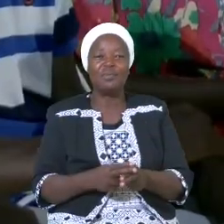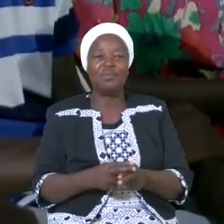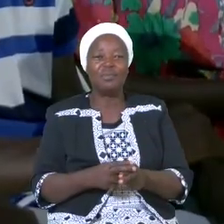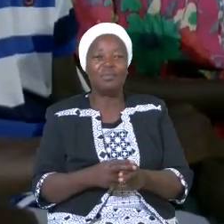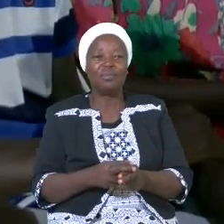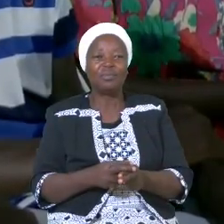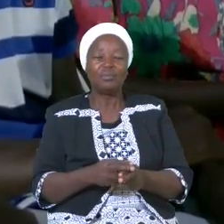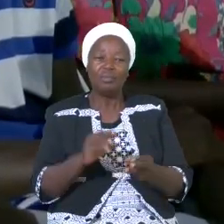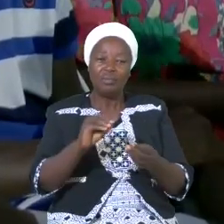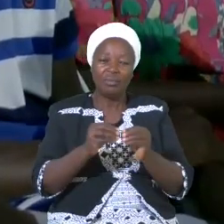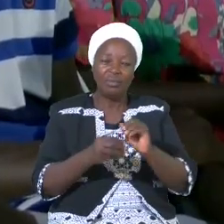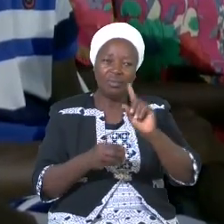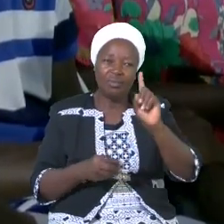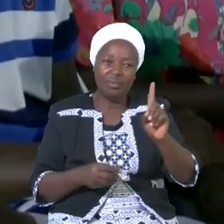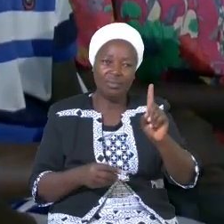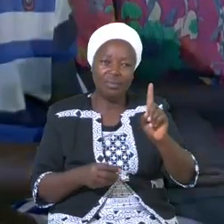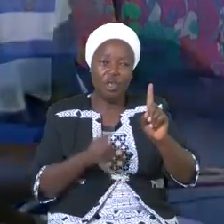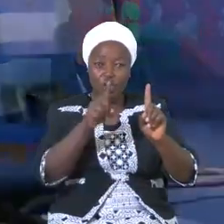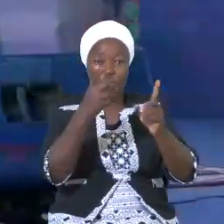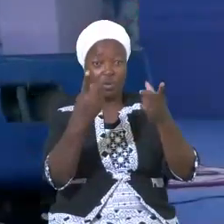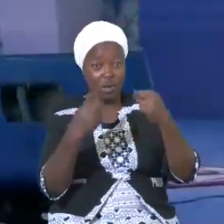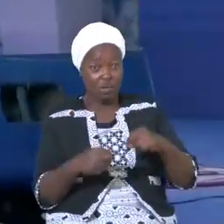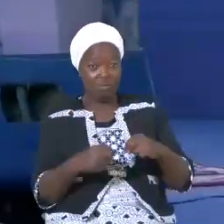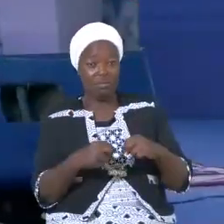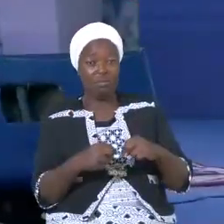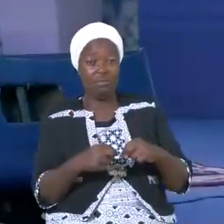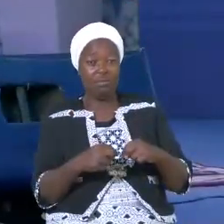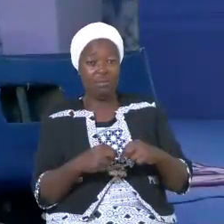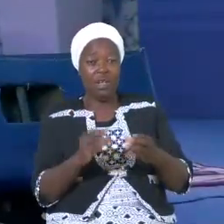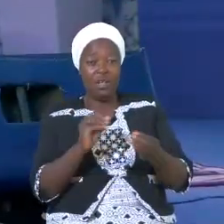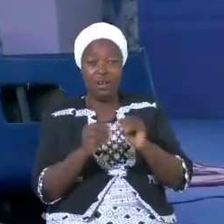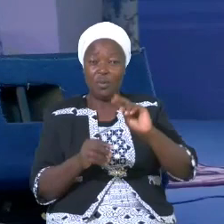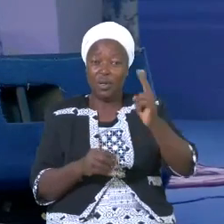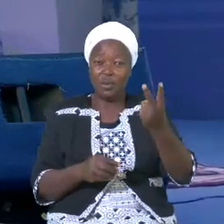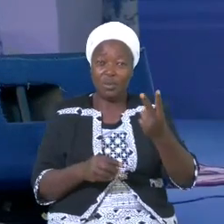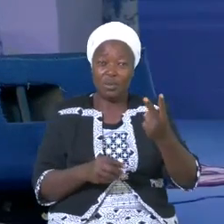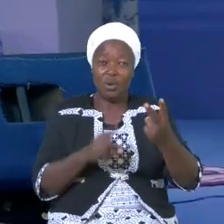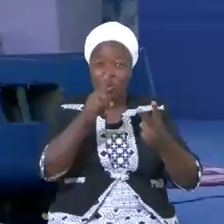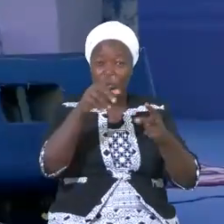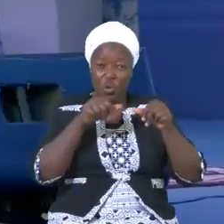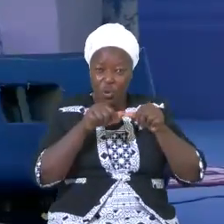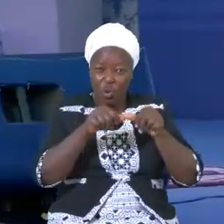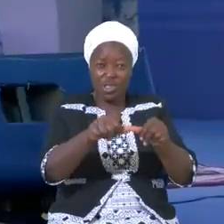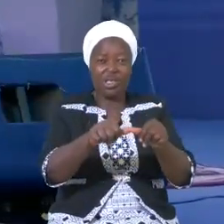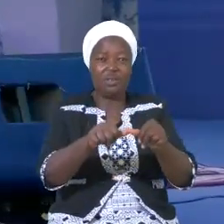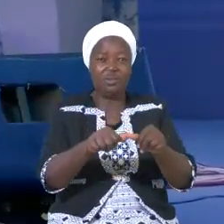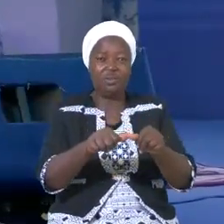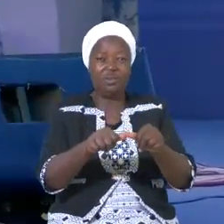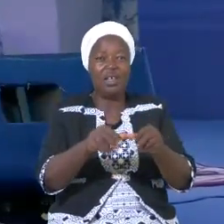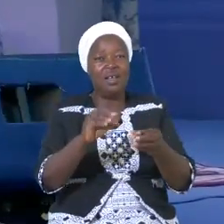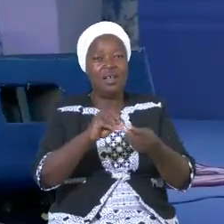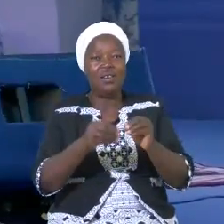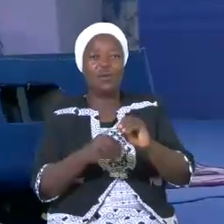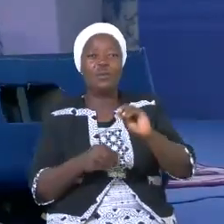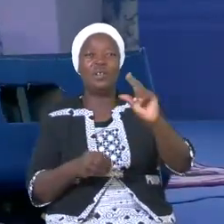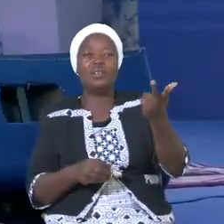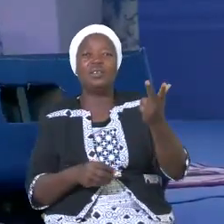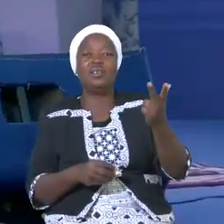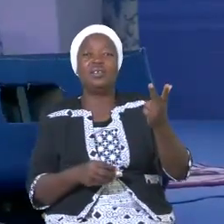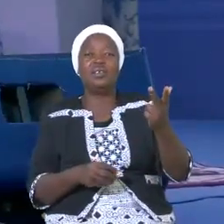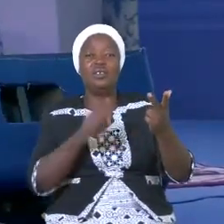number one you come number two you continue number three your